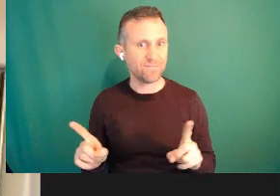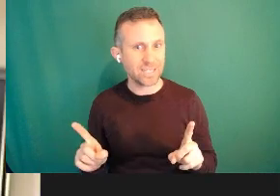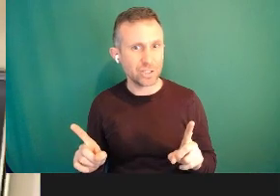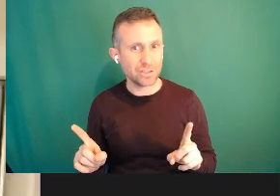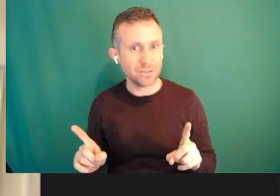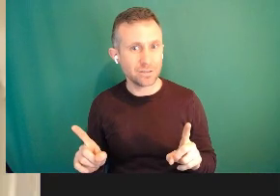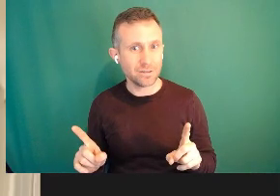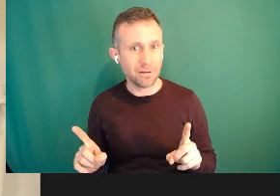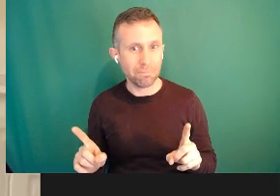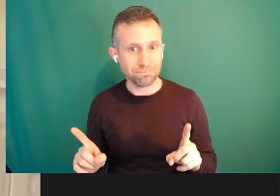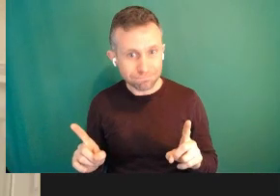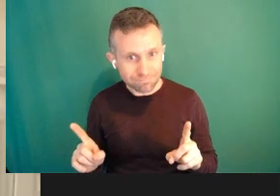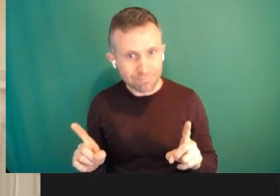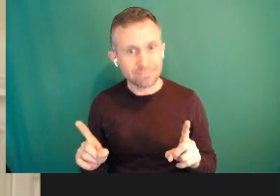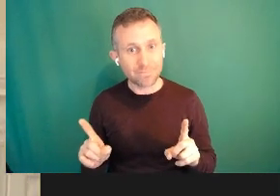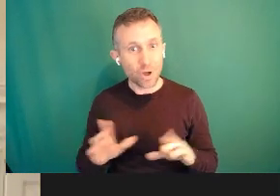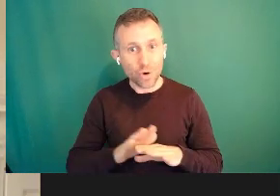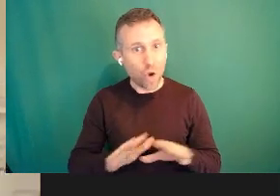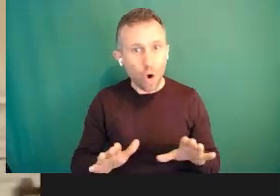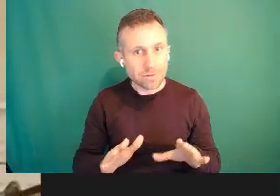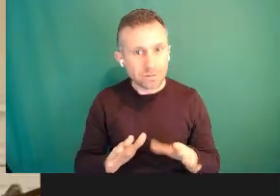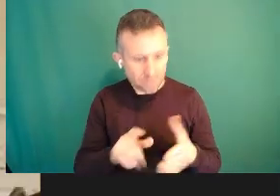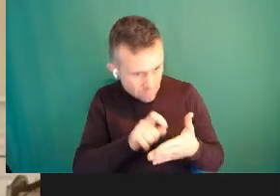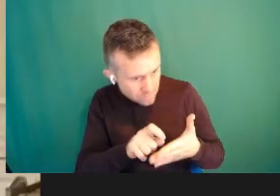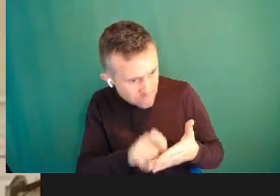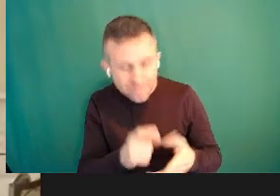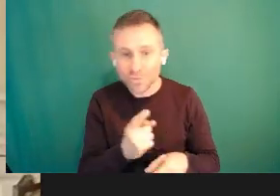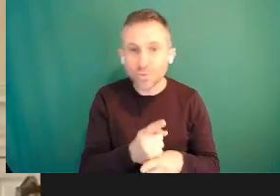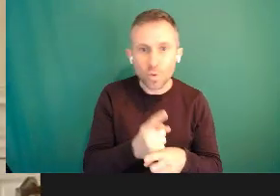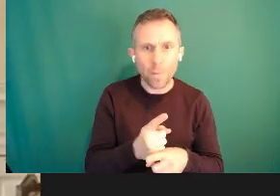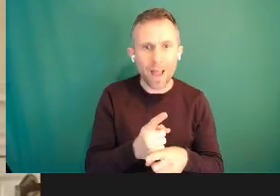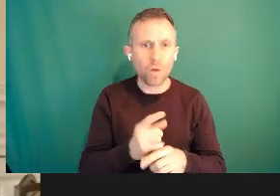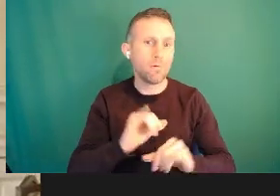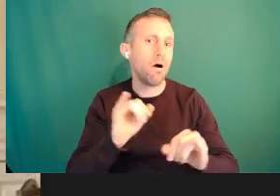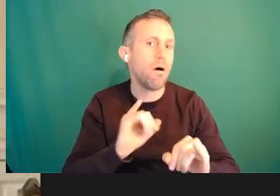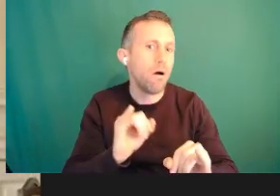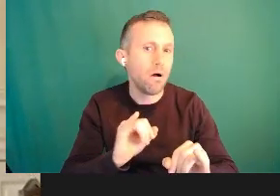her lifestyle. That's what she was worried about.